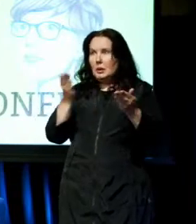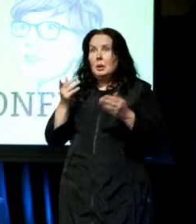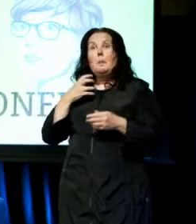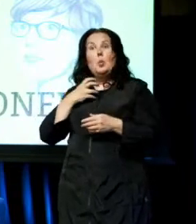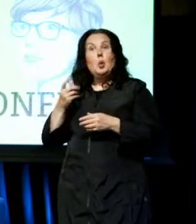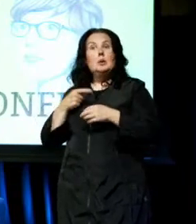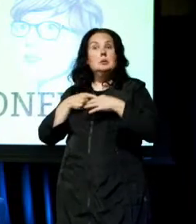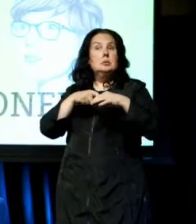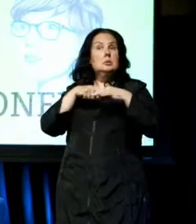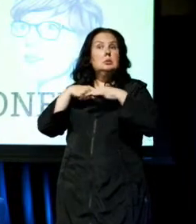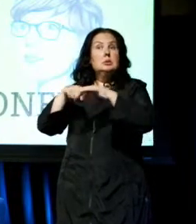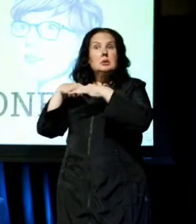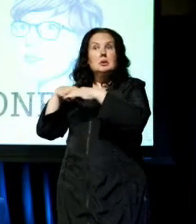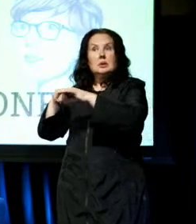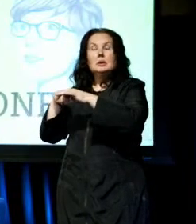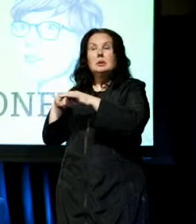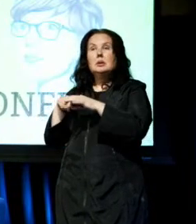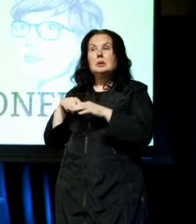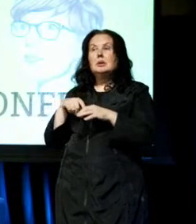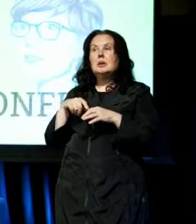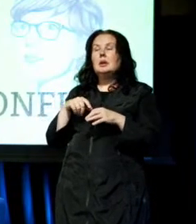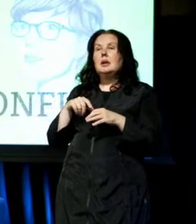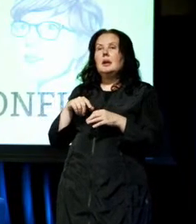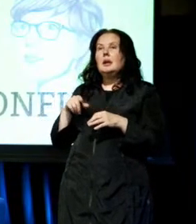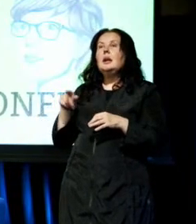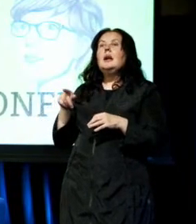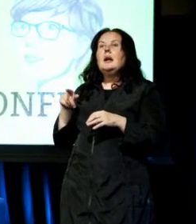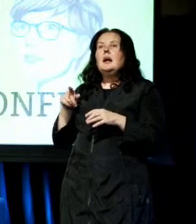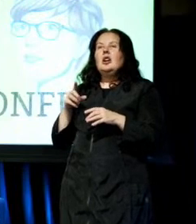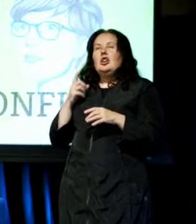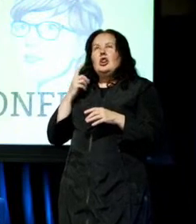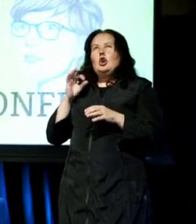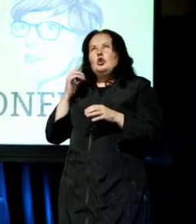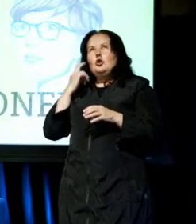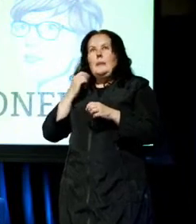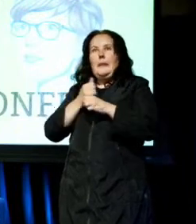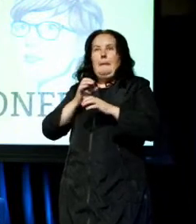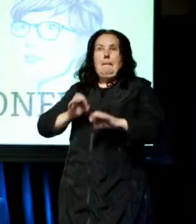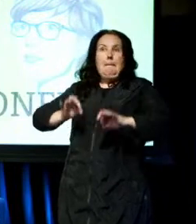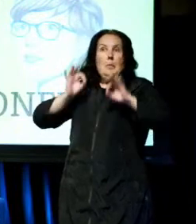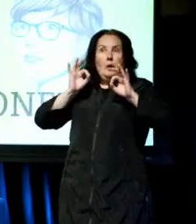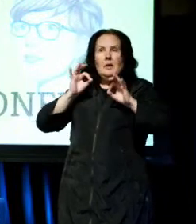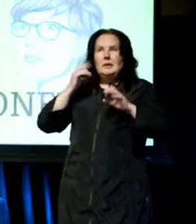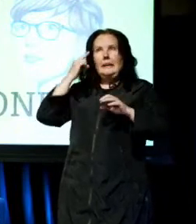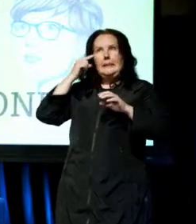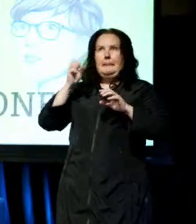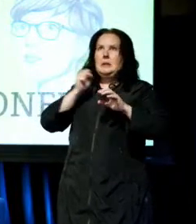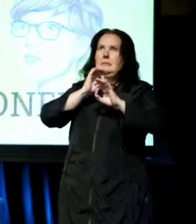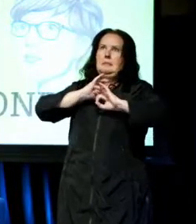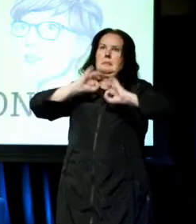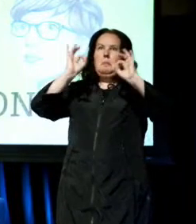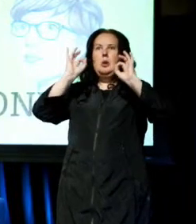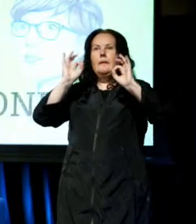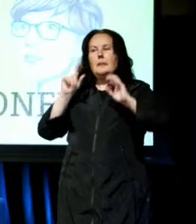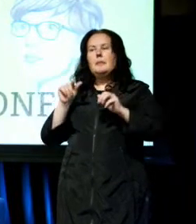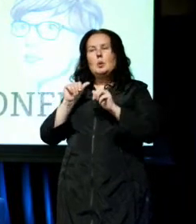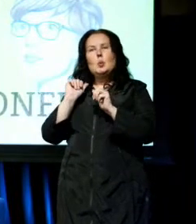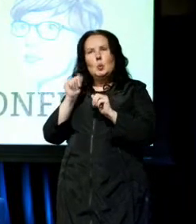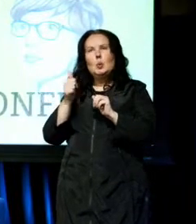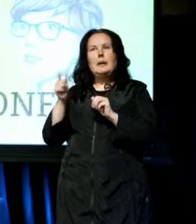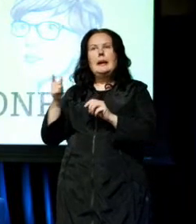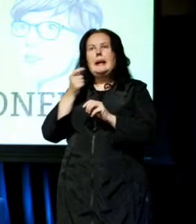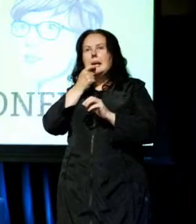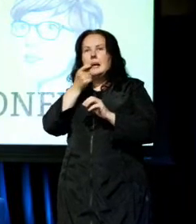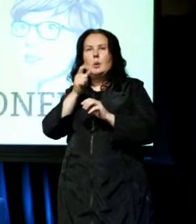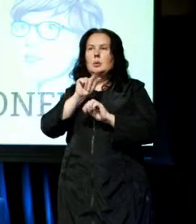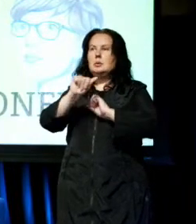are asked and we just get past the idea of this needs to be perfect and just start with the ask what people need and then respond to that, the